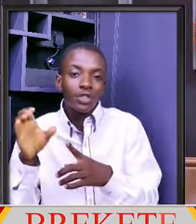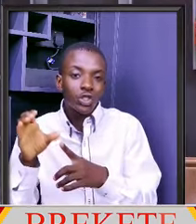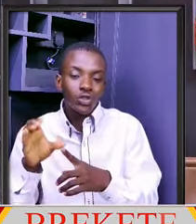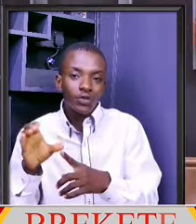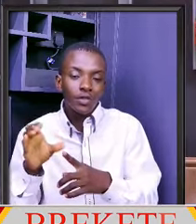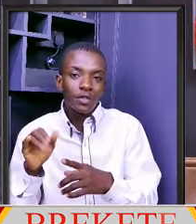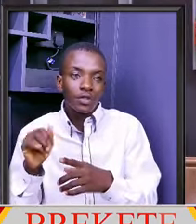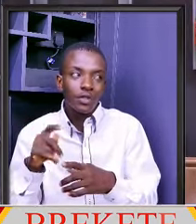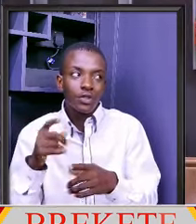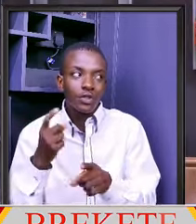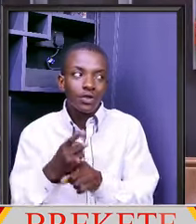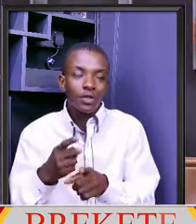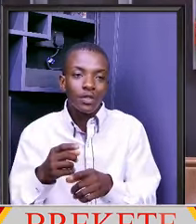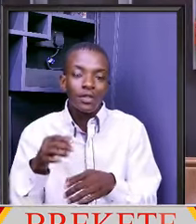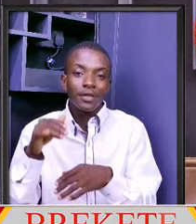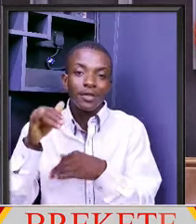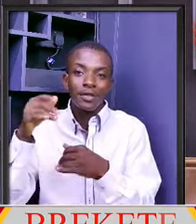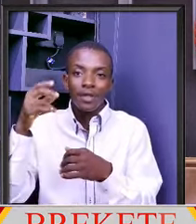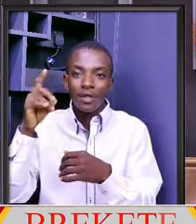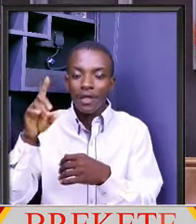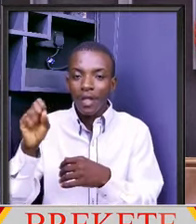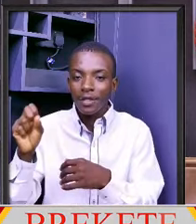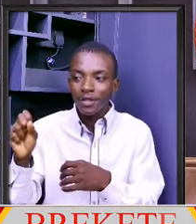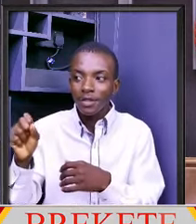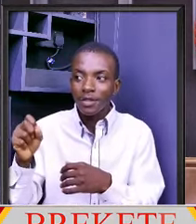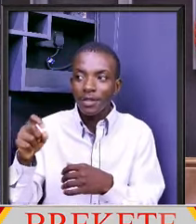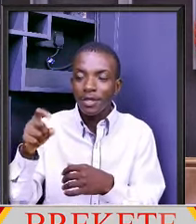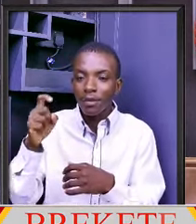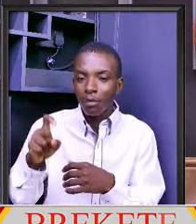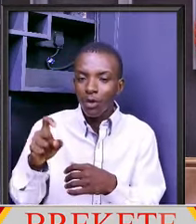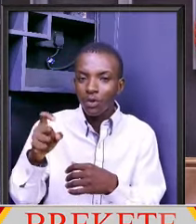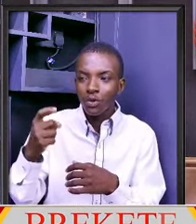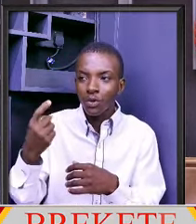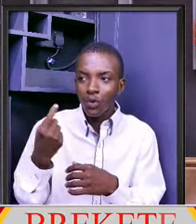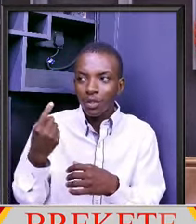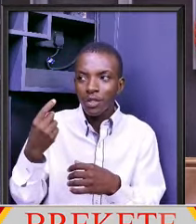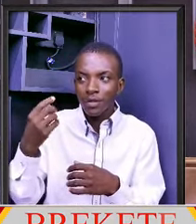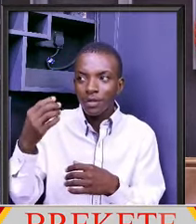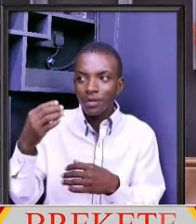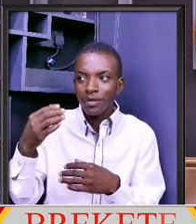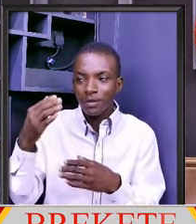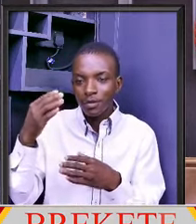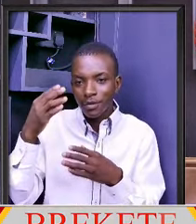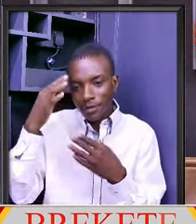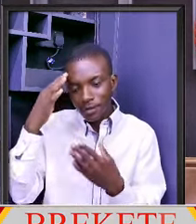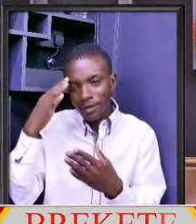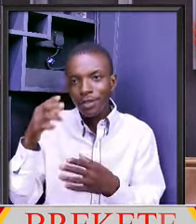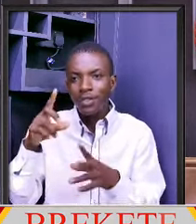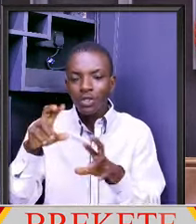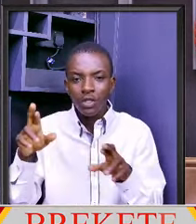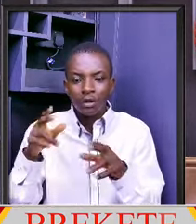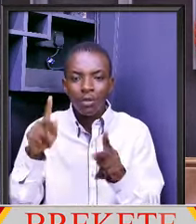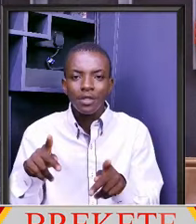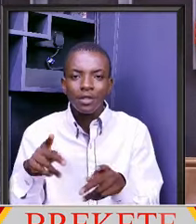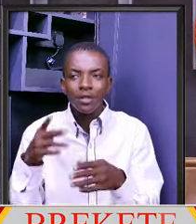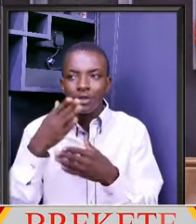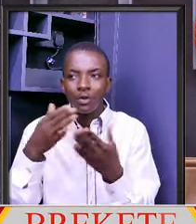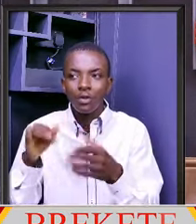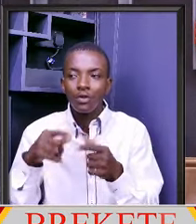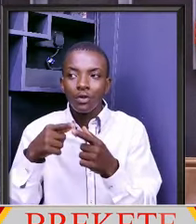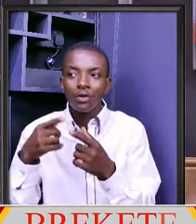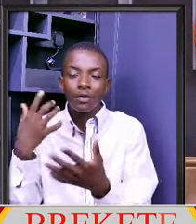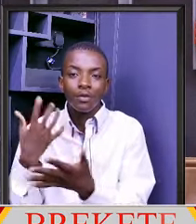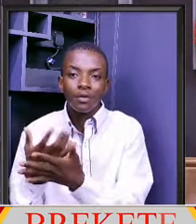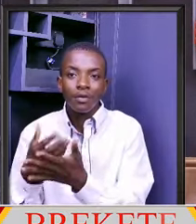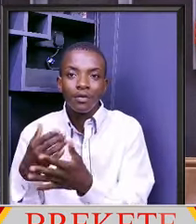chieftaincy, it's just like you're saying about DSS. They must want. They must vet the person thoroughly. Because some of us are going to prison